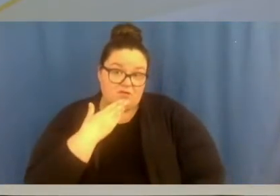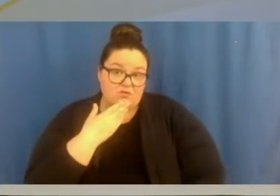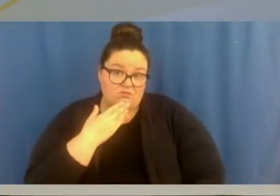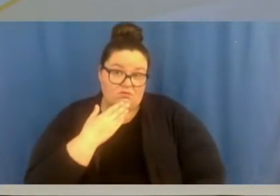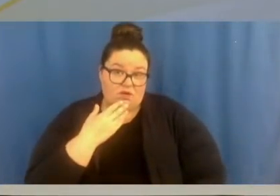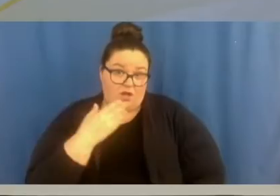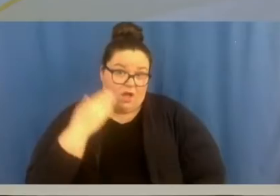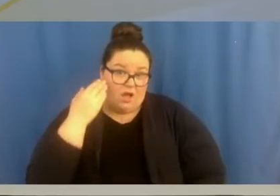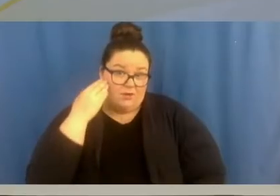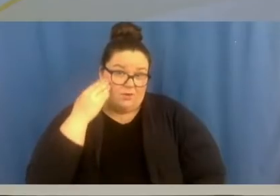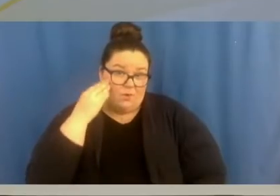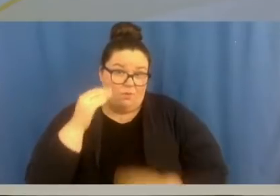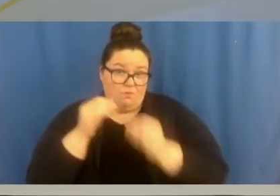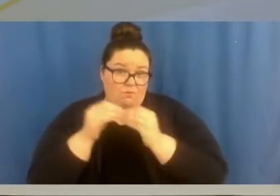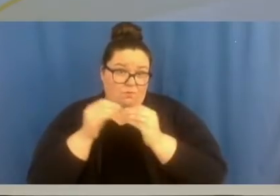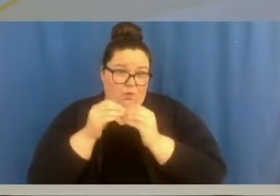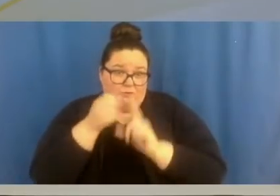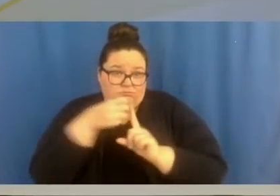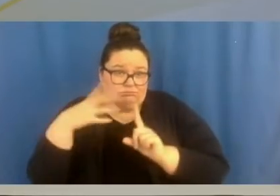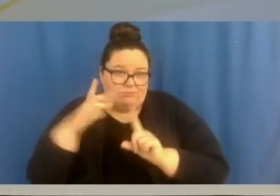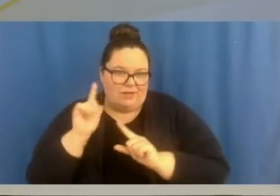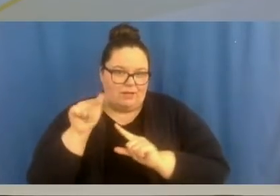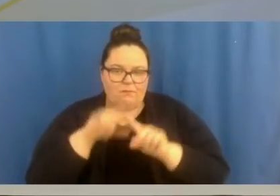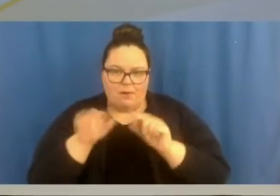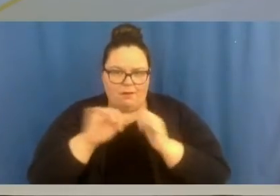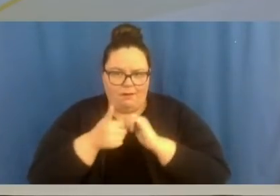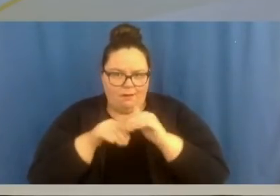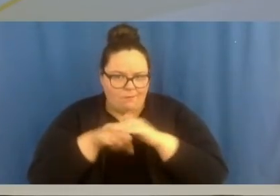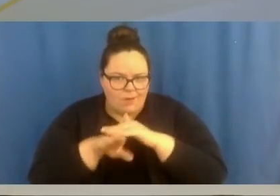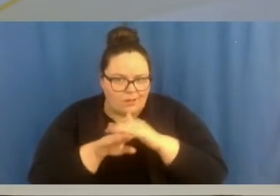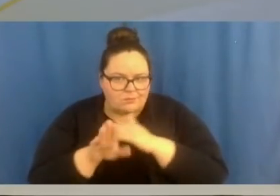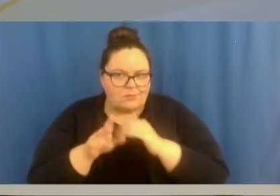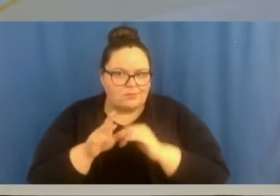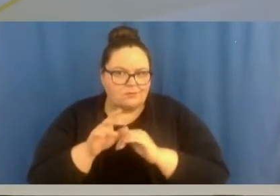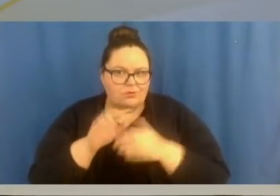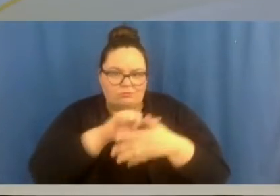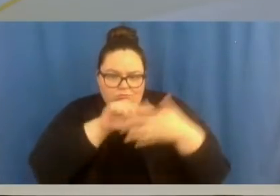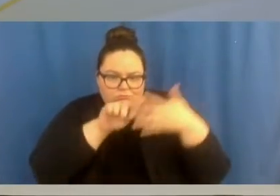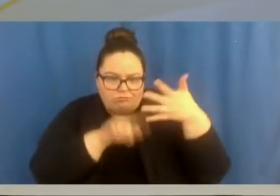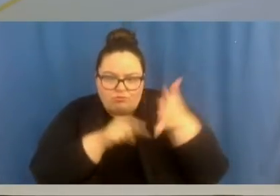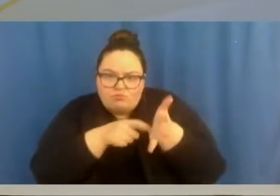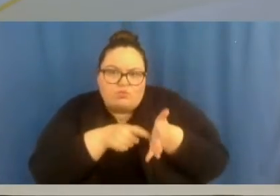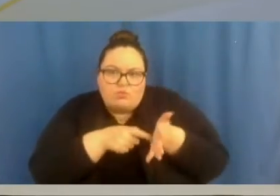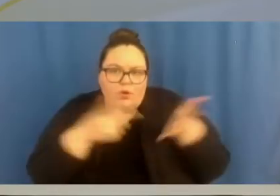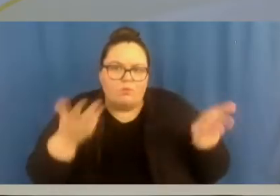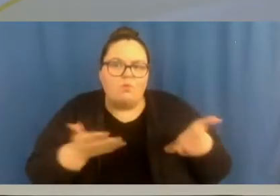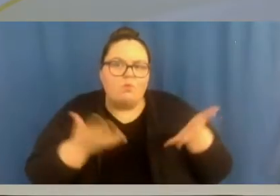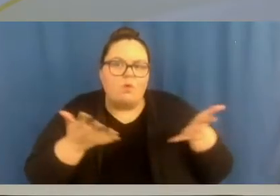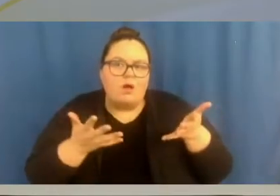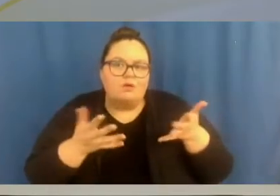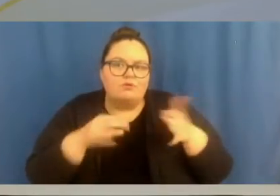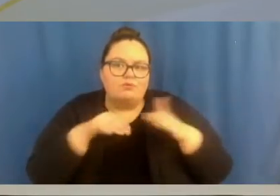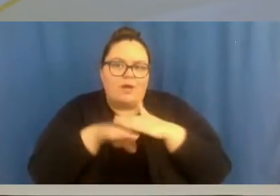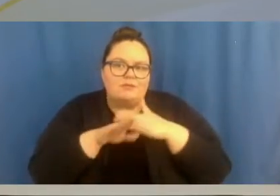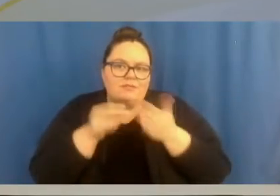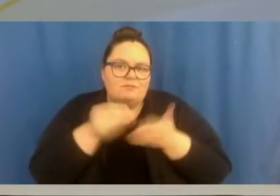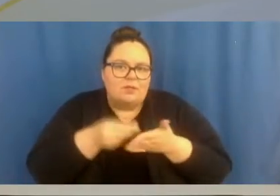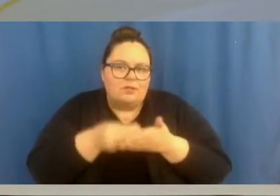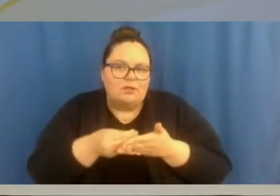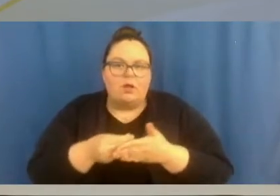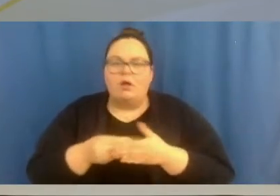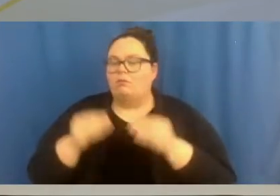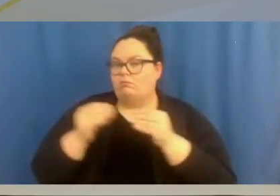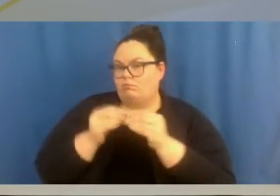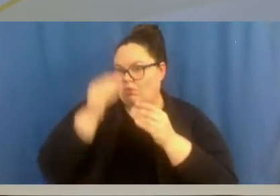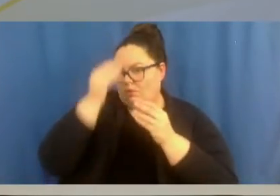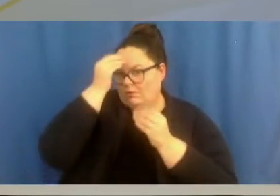released shortly, but how would someone access this? What are the qualifications that would be needed to tap into this fund? We'll be coming in with more details,